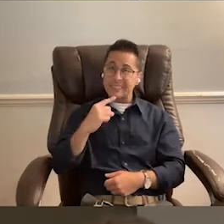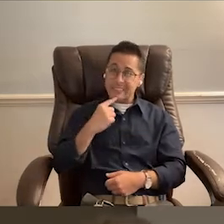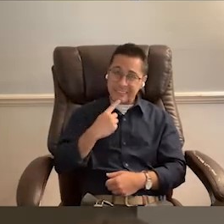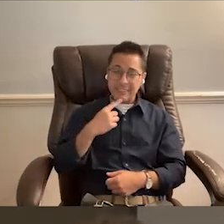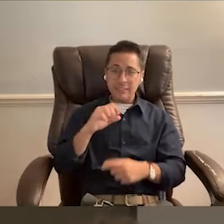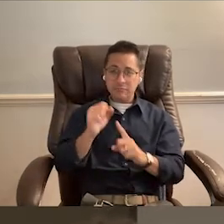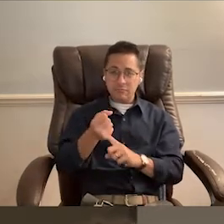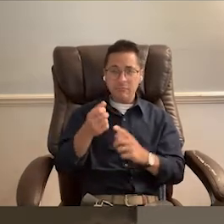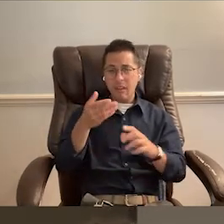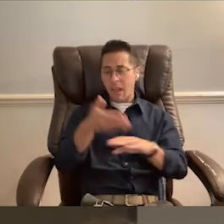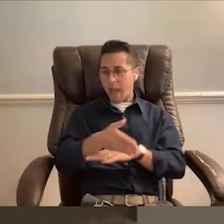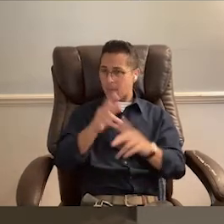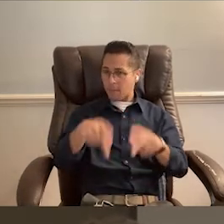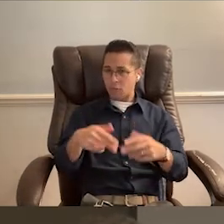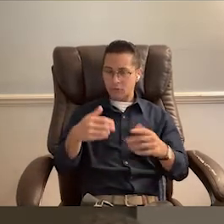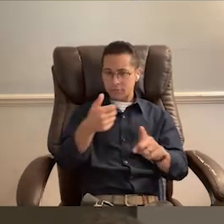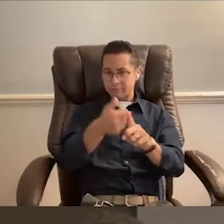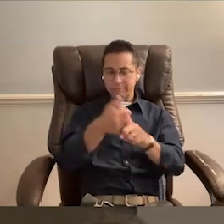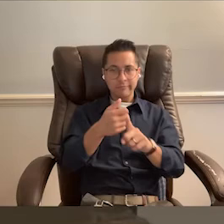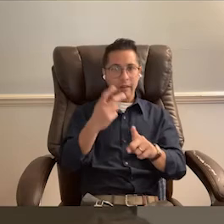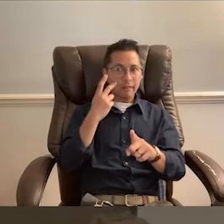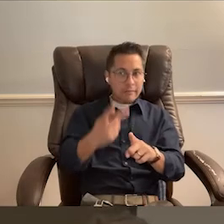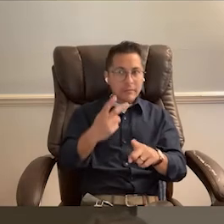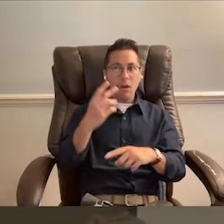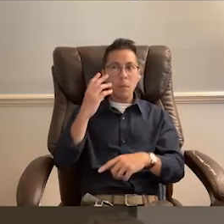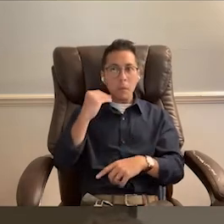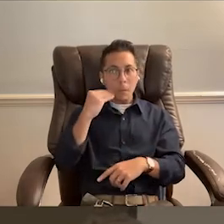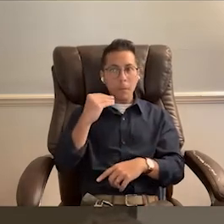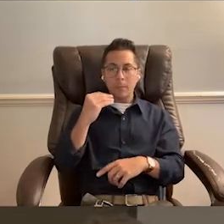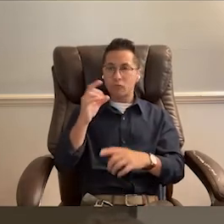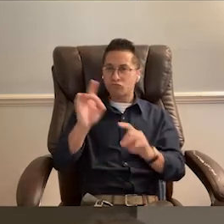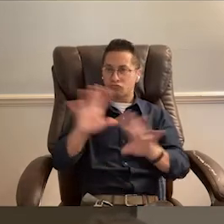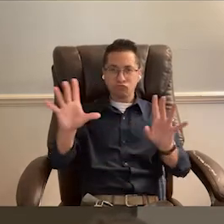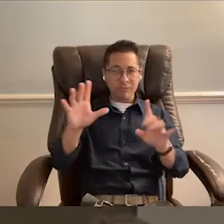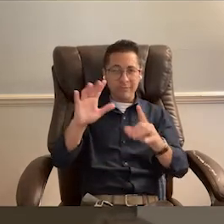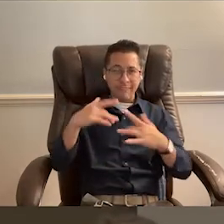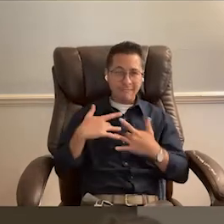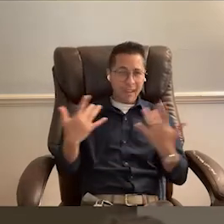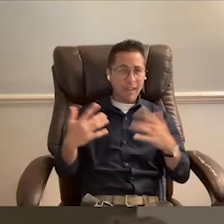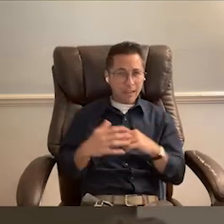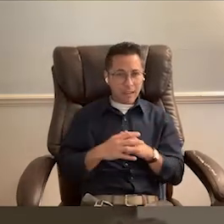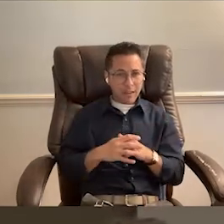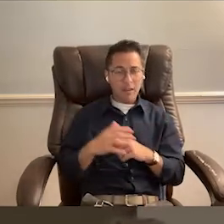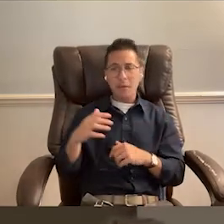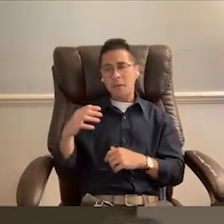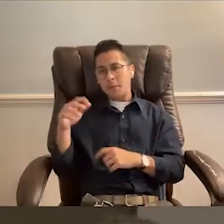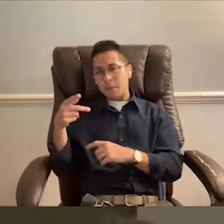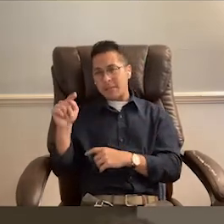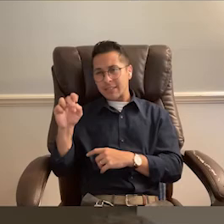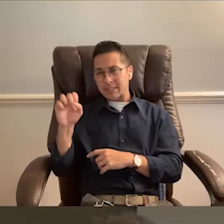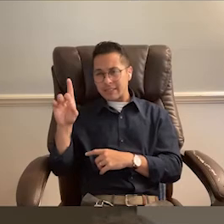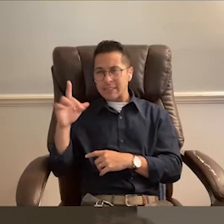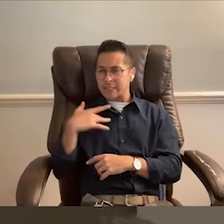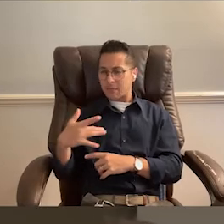PTSD is post-traumatic stress disorder. It's a serious condition that can develop after a person has experienced or witnessed a traumatic or terrifying